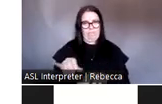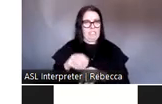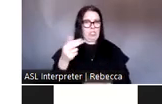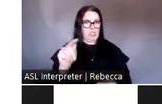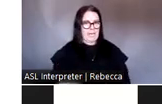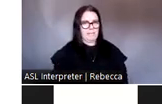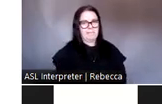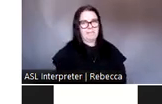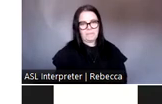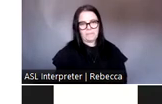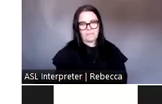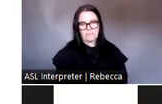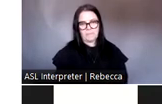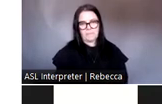chat.